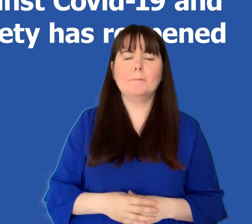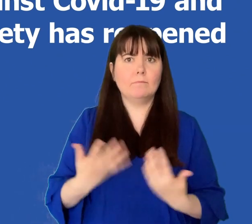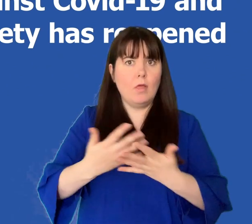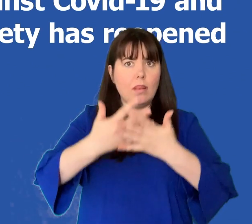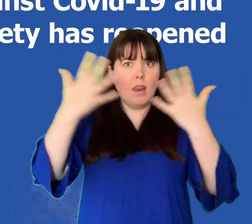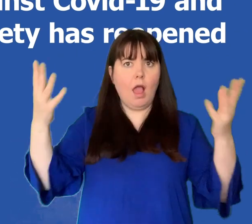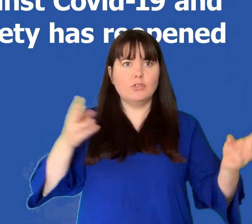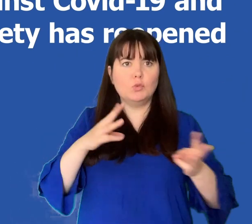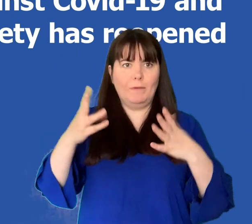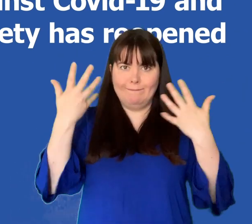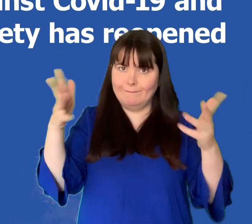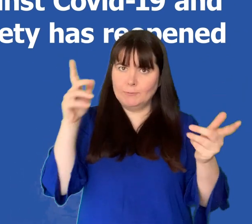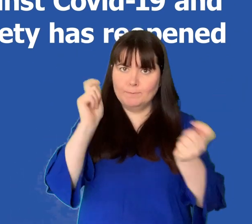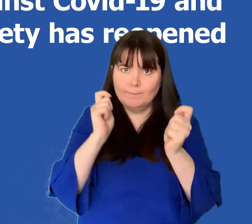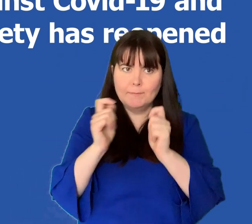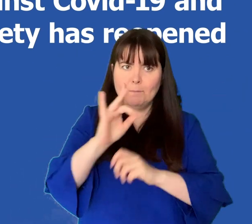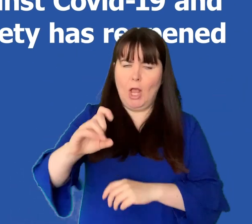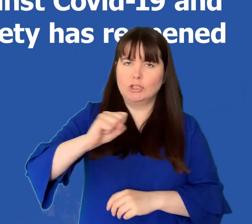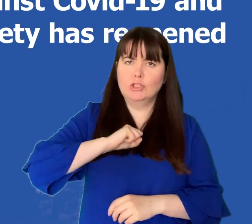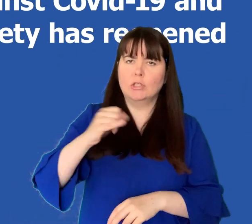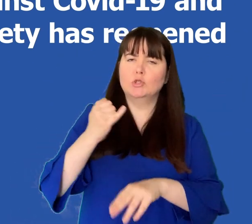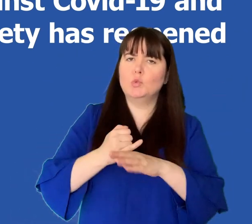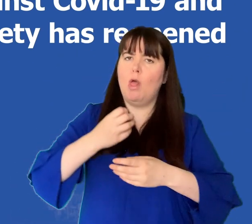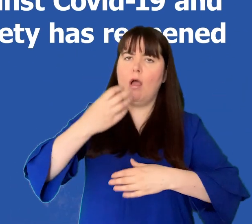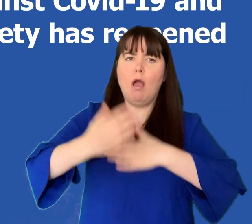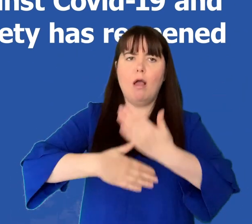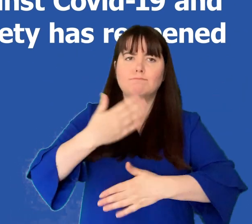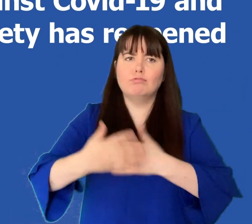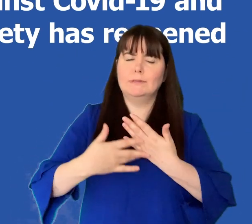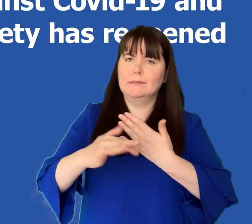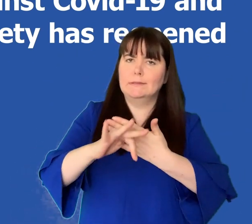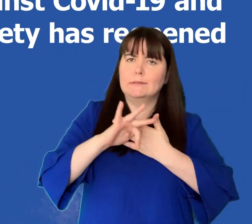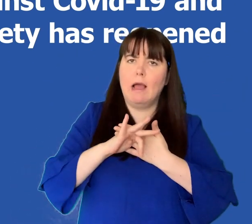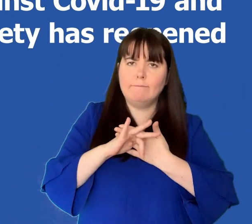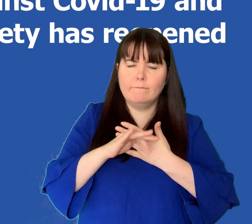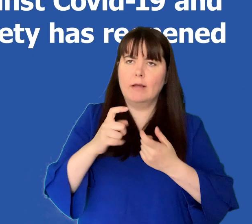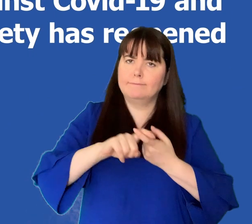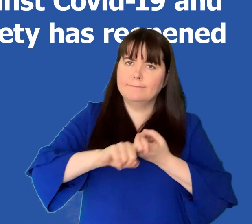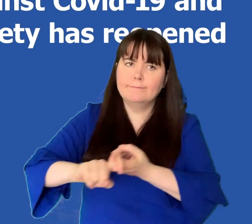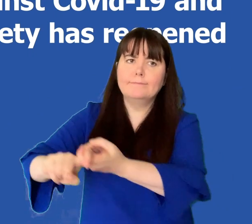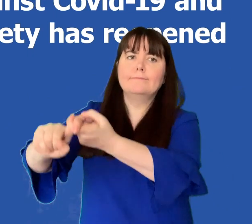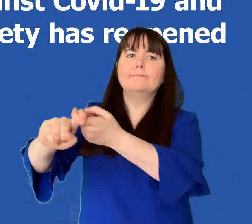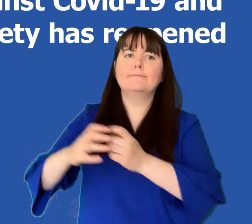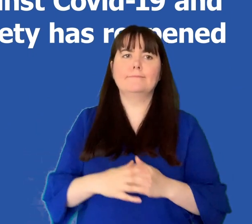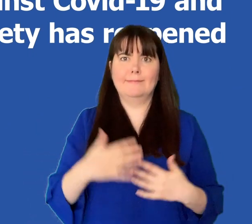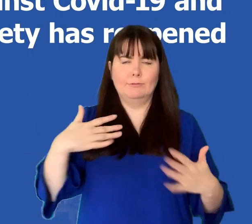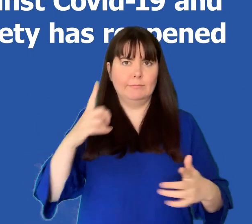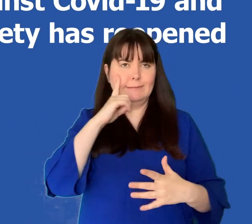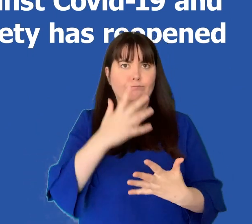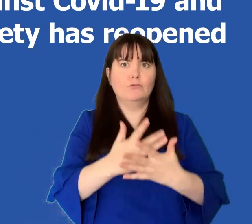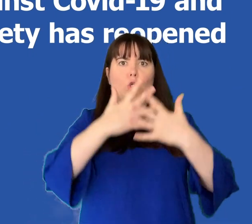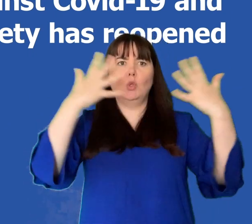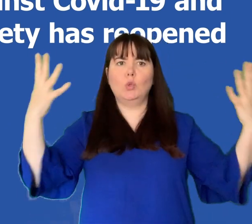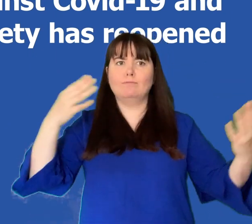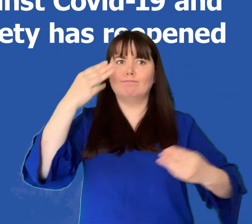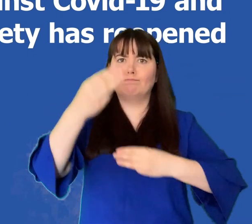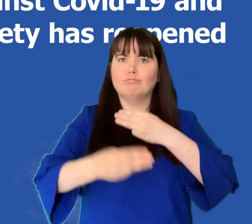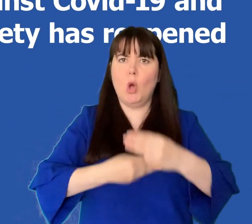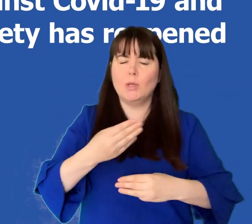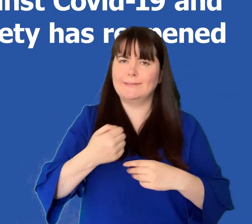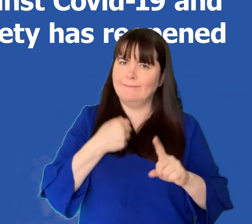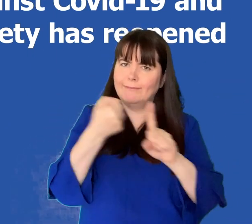A lot of work has been done to make sure that our schools operate in a safe and sustainable way. We've seen huge progress in the fight